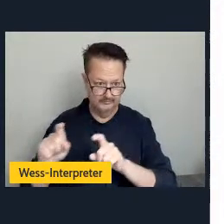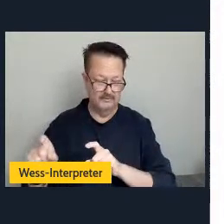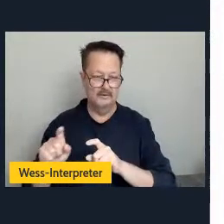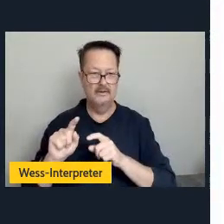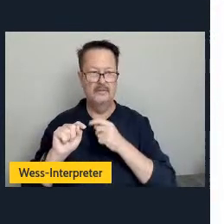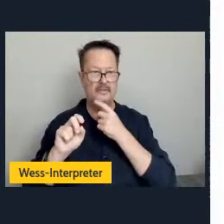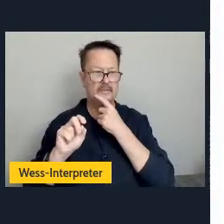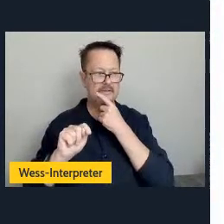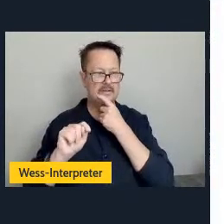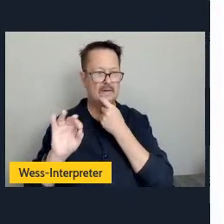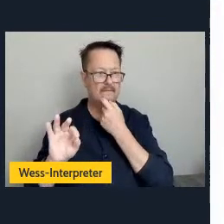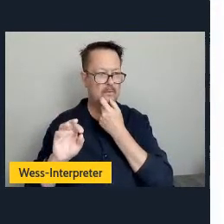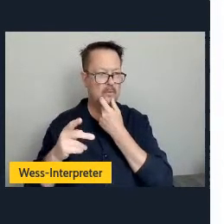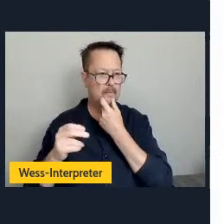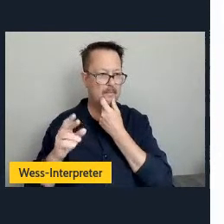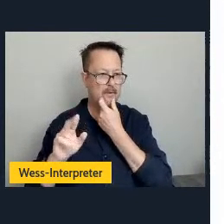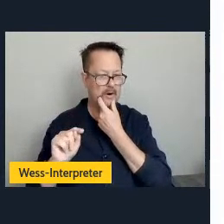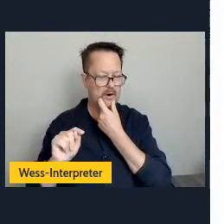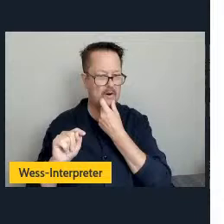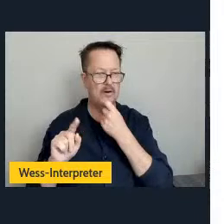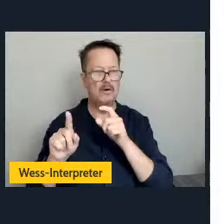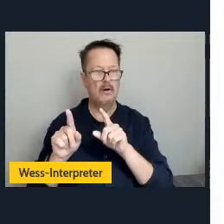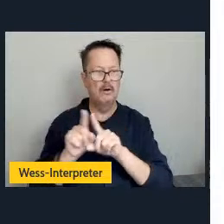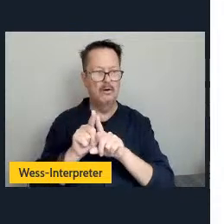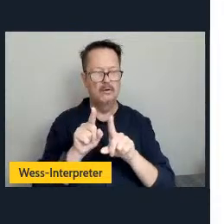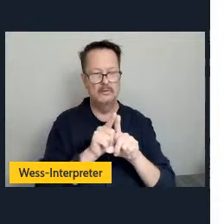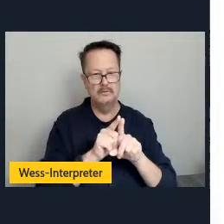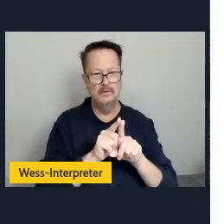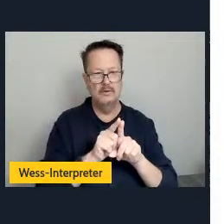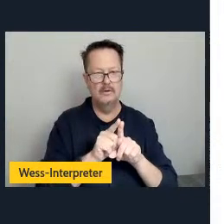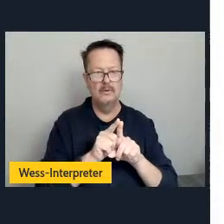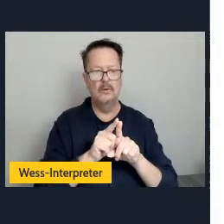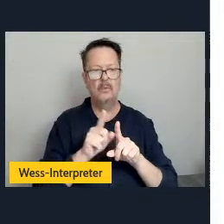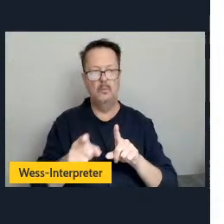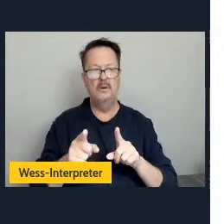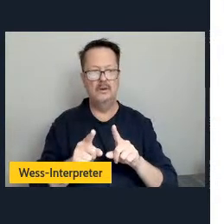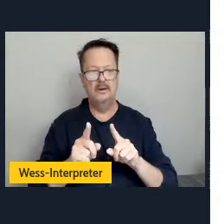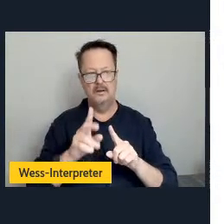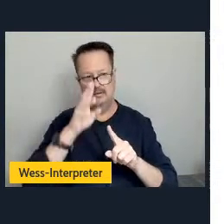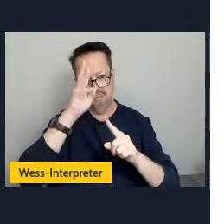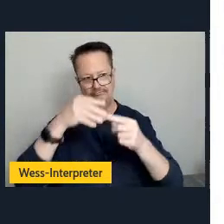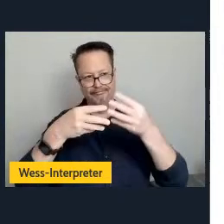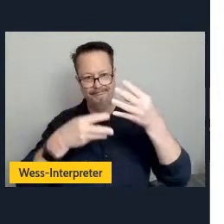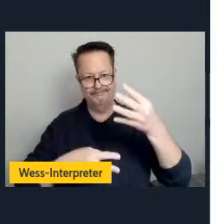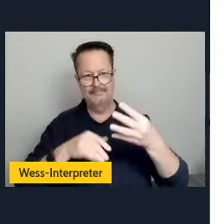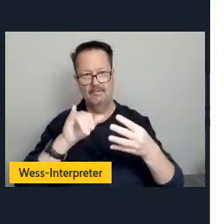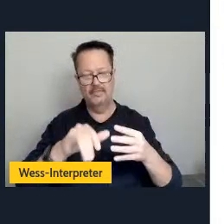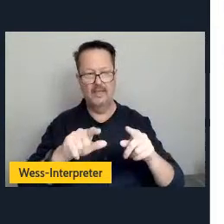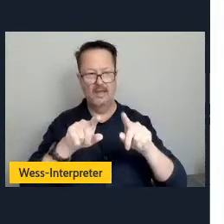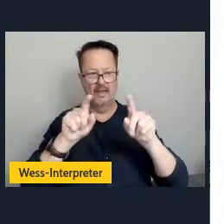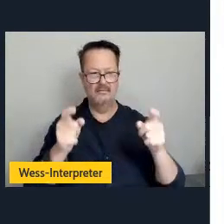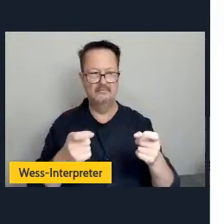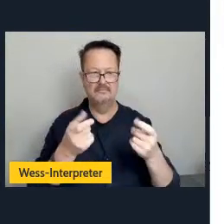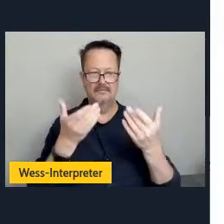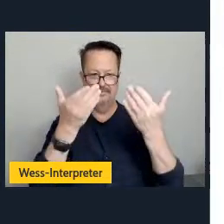part, we also generate this configuration here,